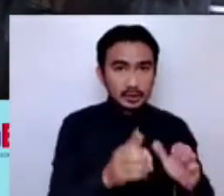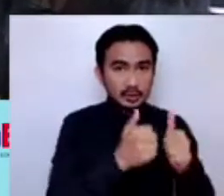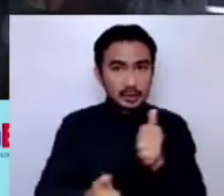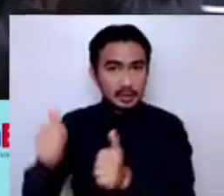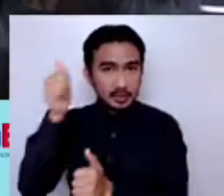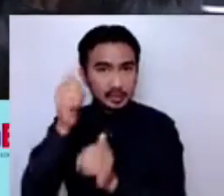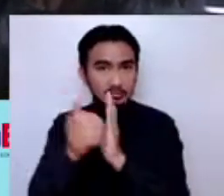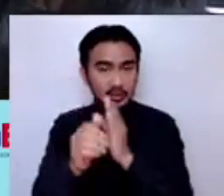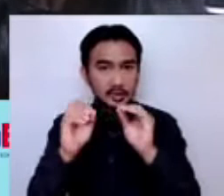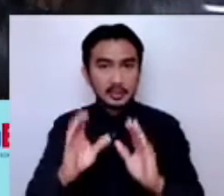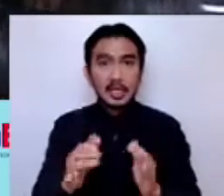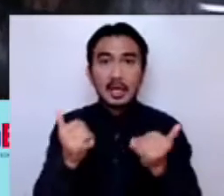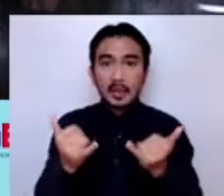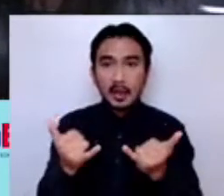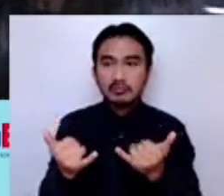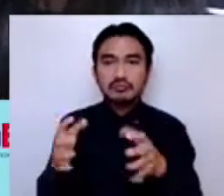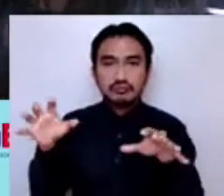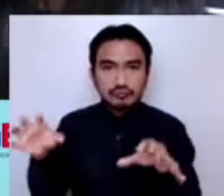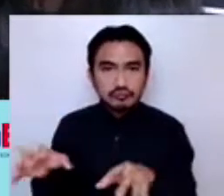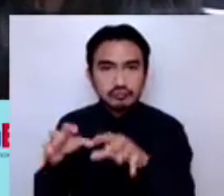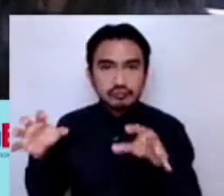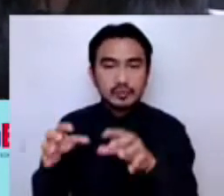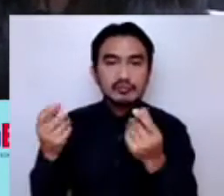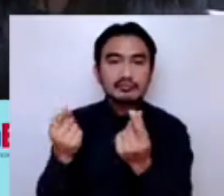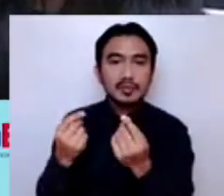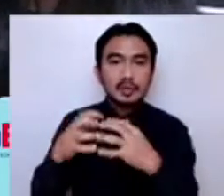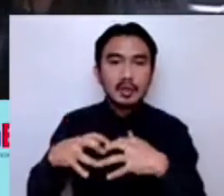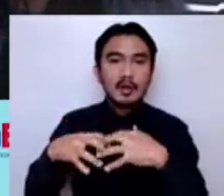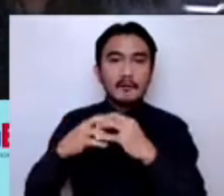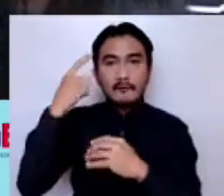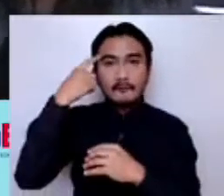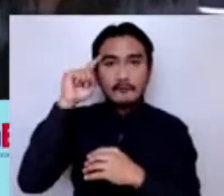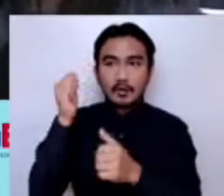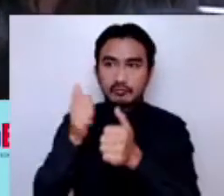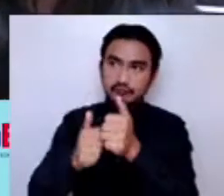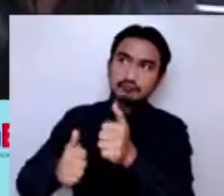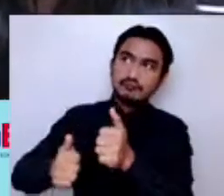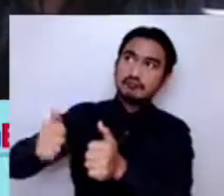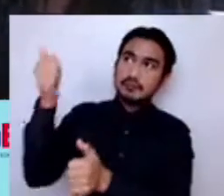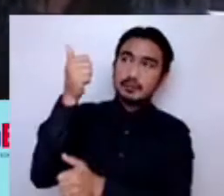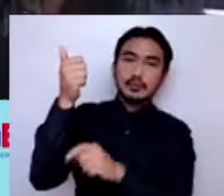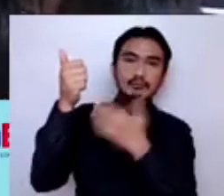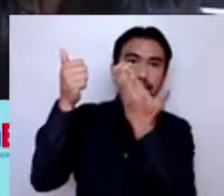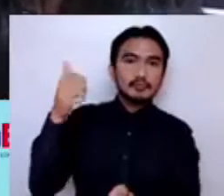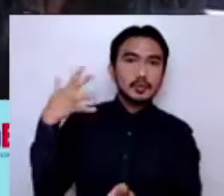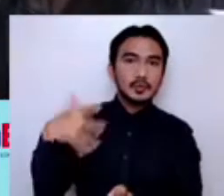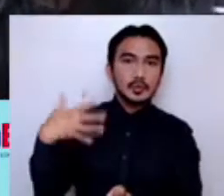now work on the RPMS-PPST tool for our distinguished career stage